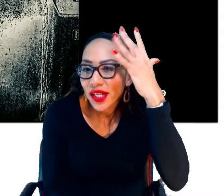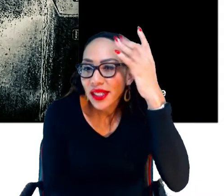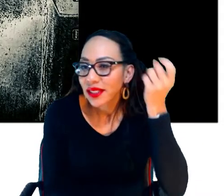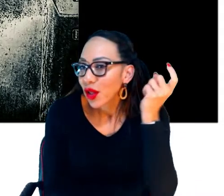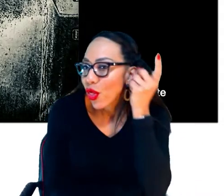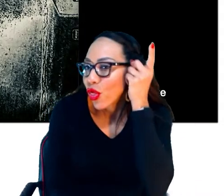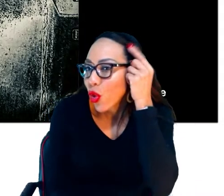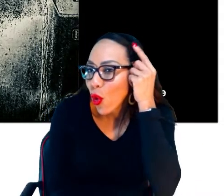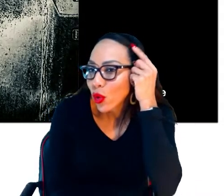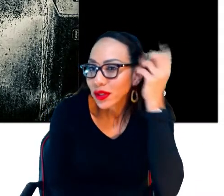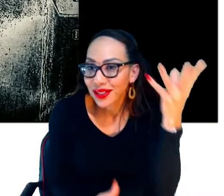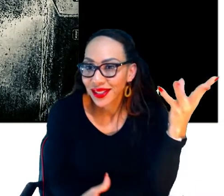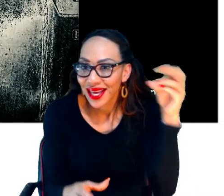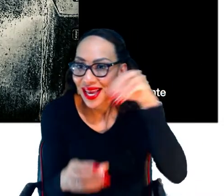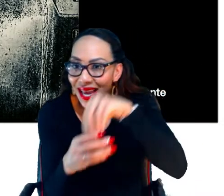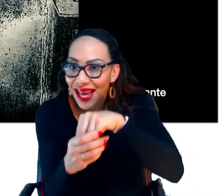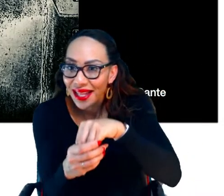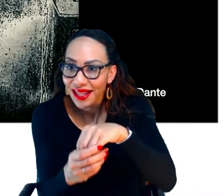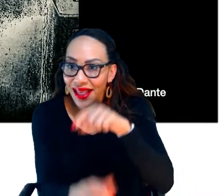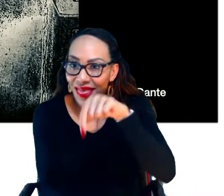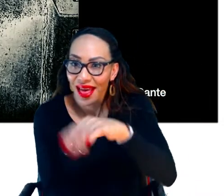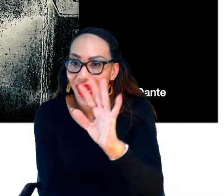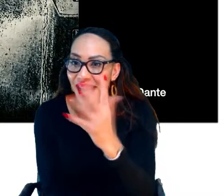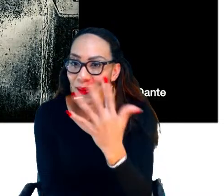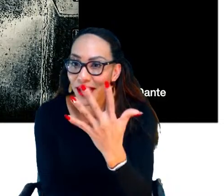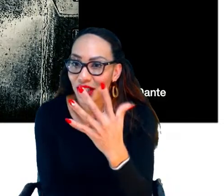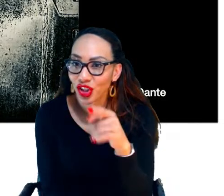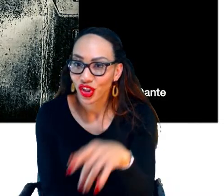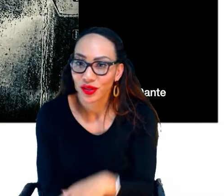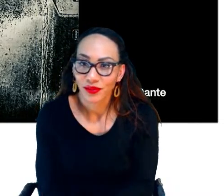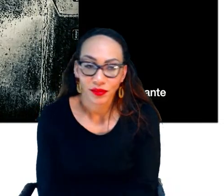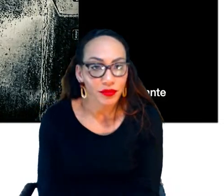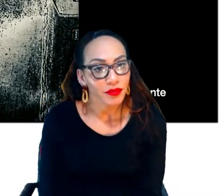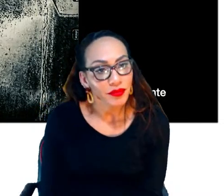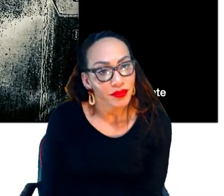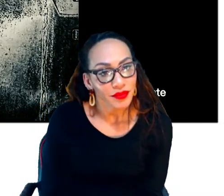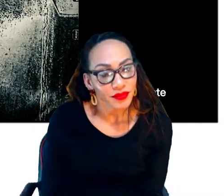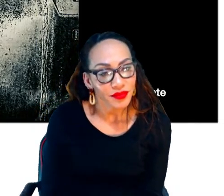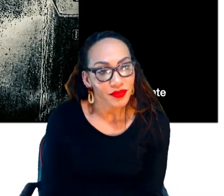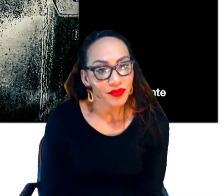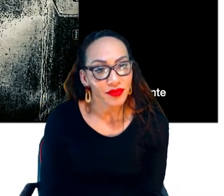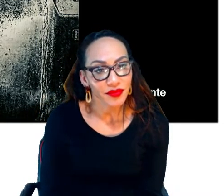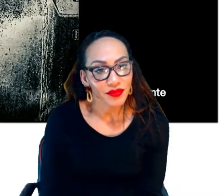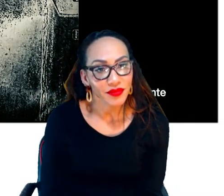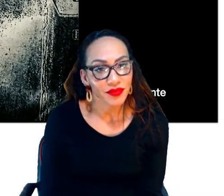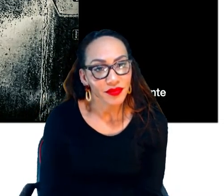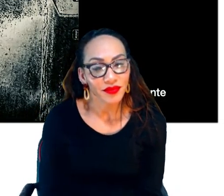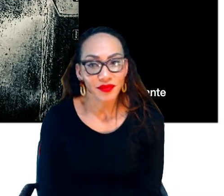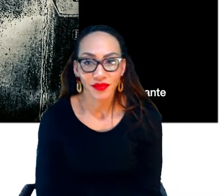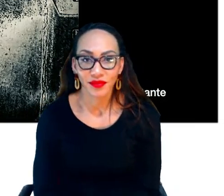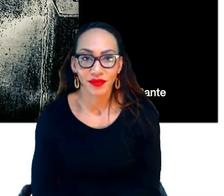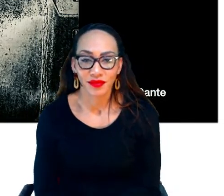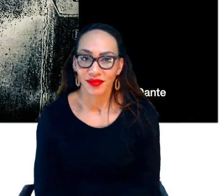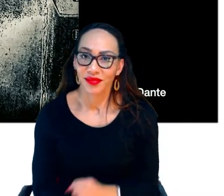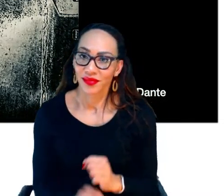So that's that one. And then I was doing the thing, oh, I don't know why the next one hasn't come up again.